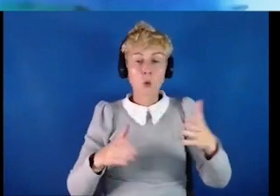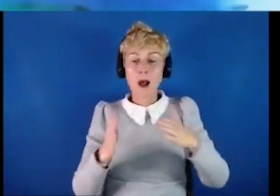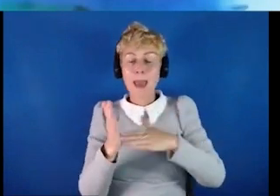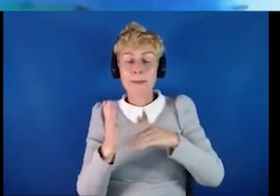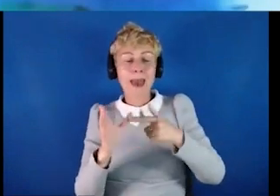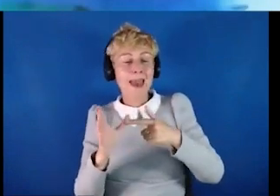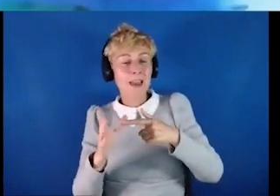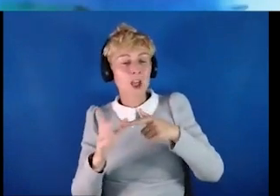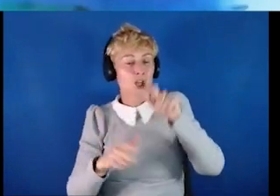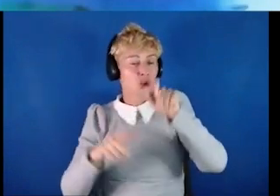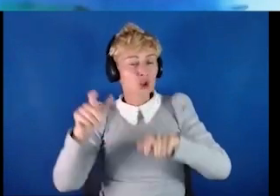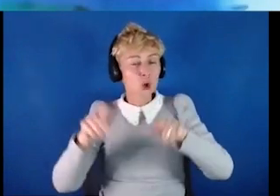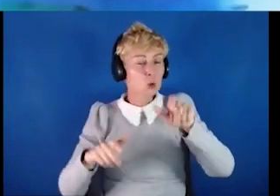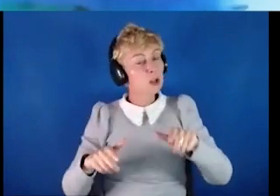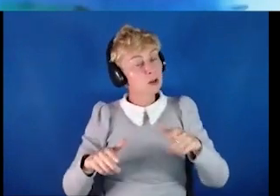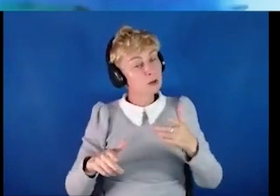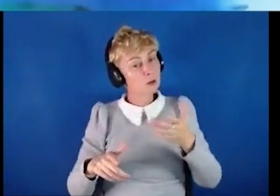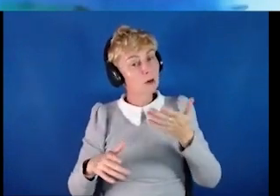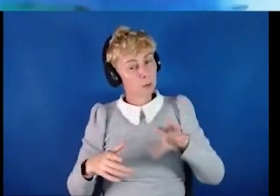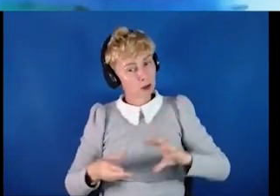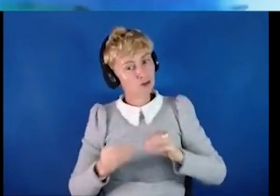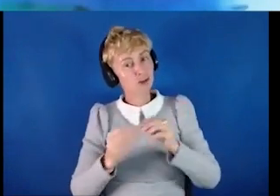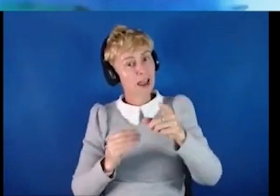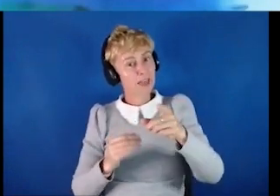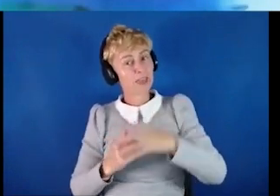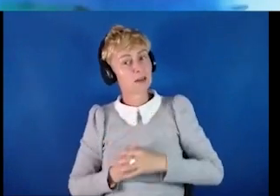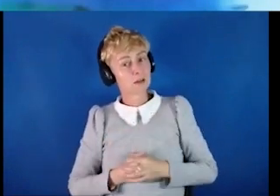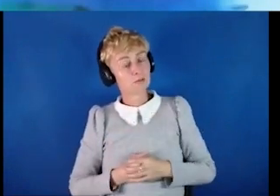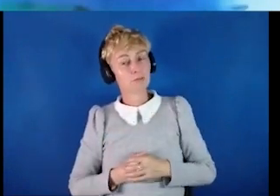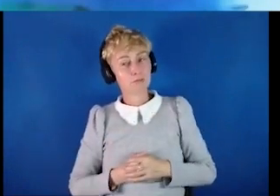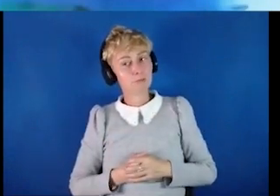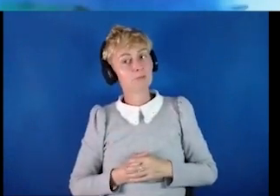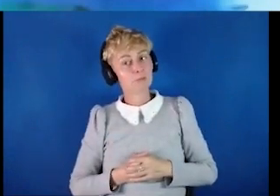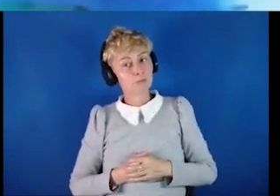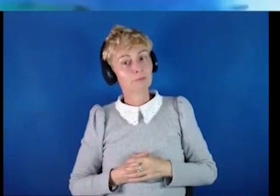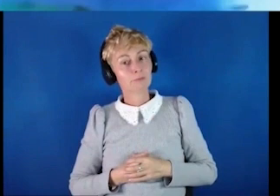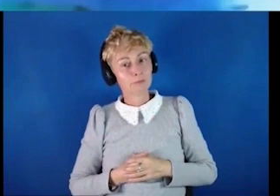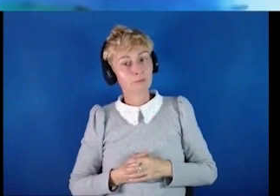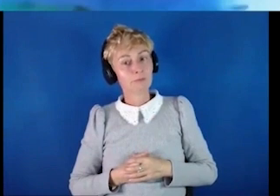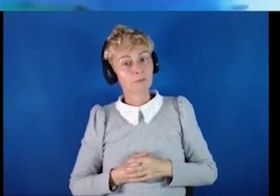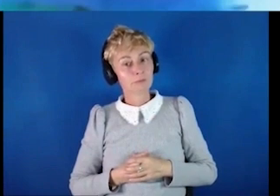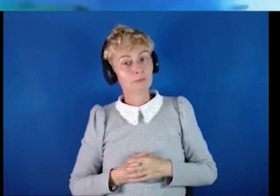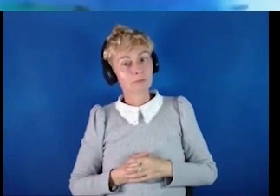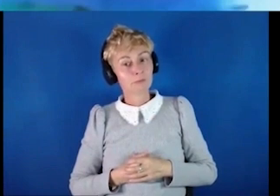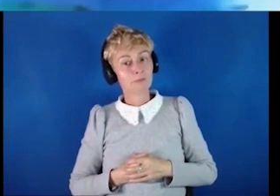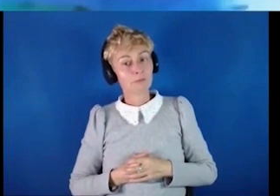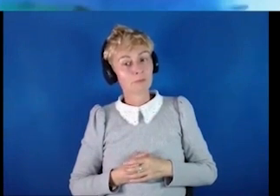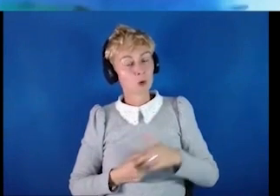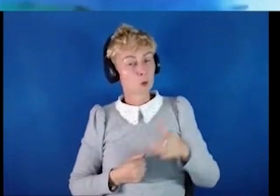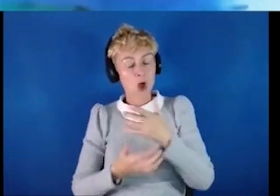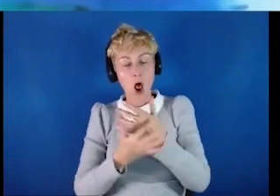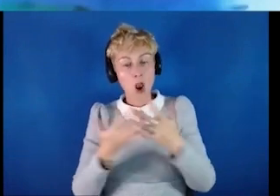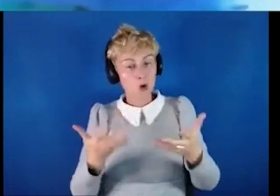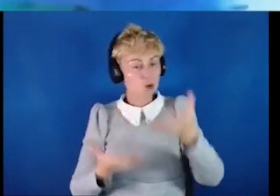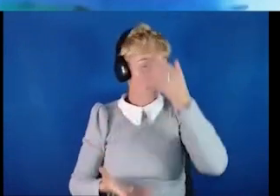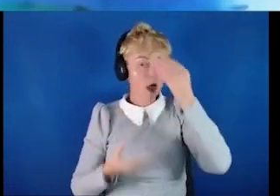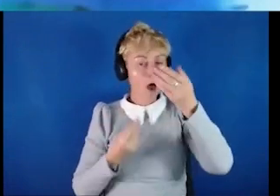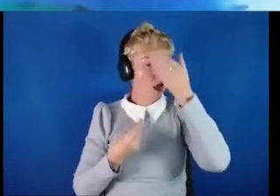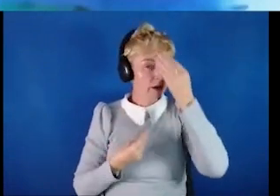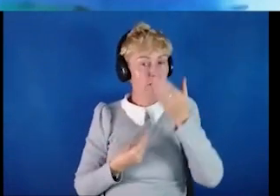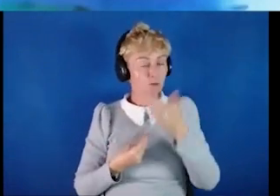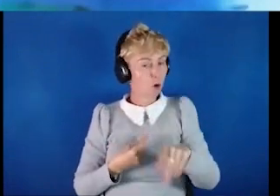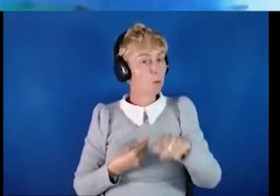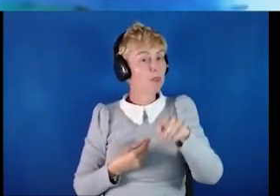amongst others. So who I believe got a lot of learning out of this, of how to